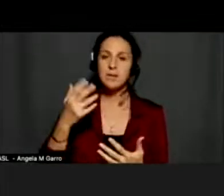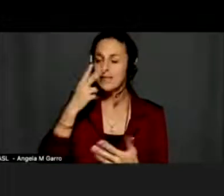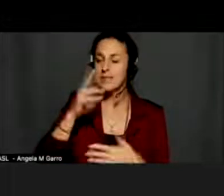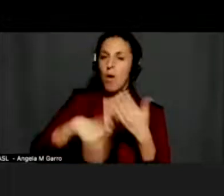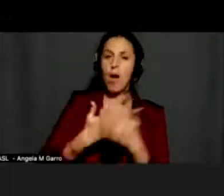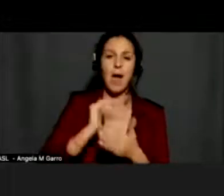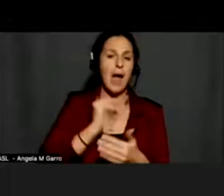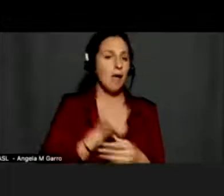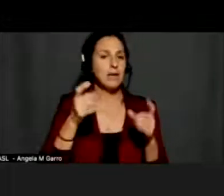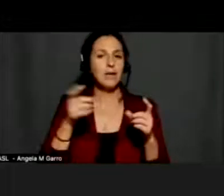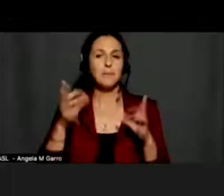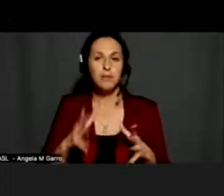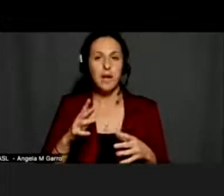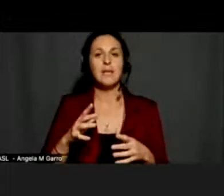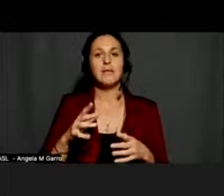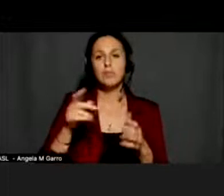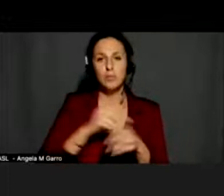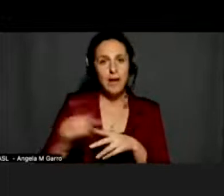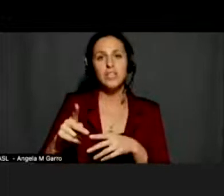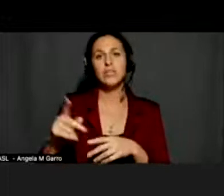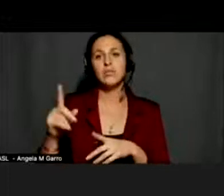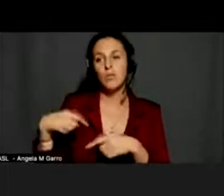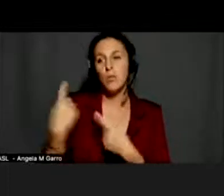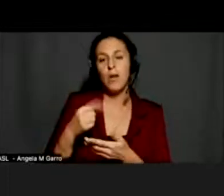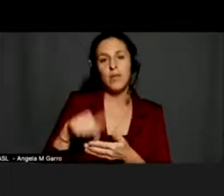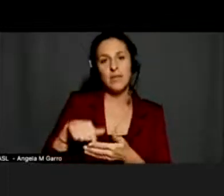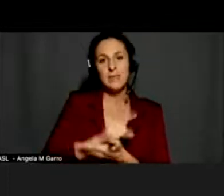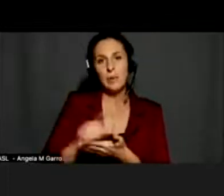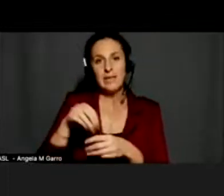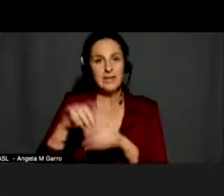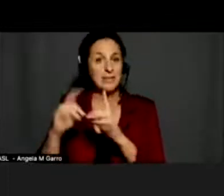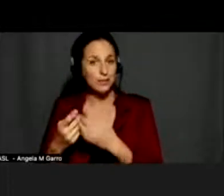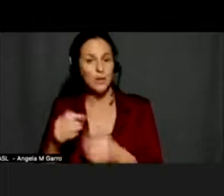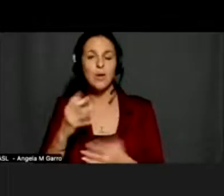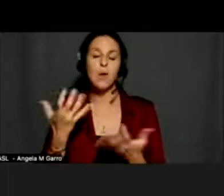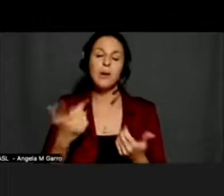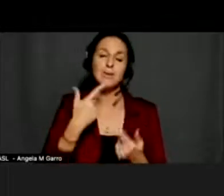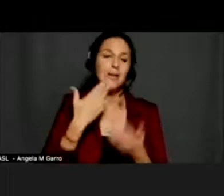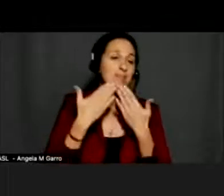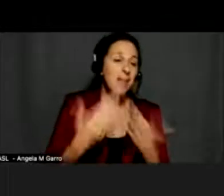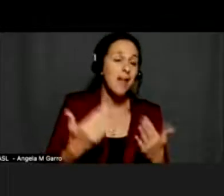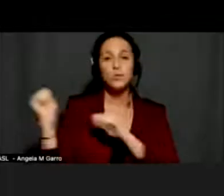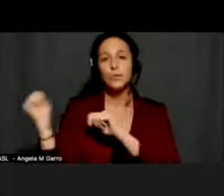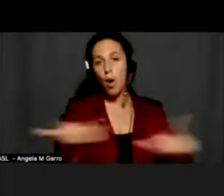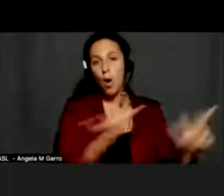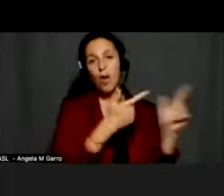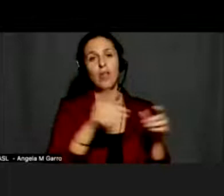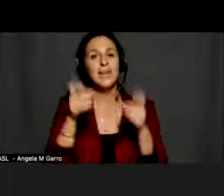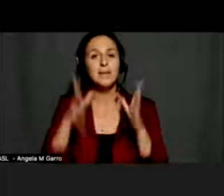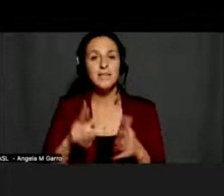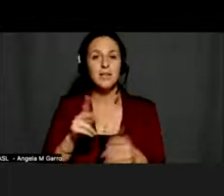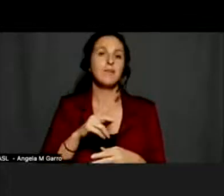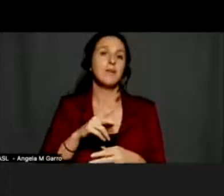be recognized throughout the district this week. So I just wanted to say a big thank you to all of our administrative professionals,